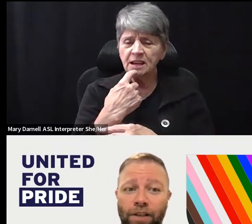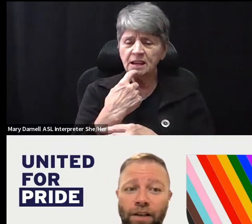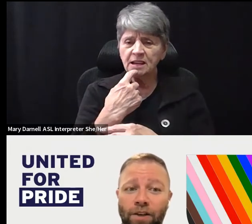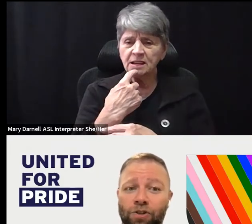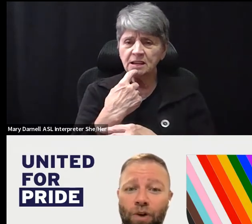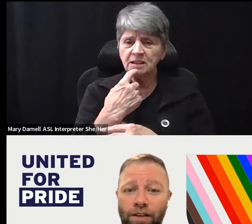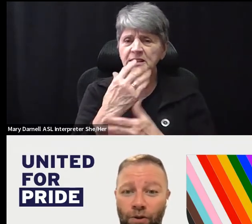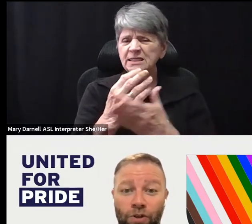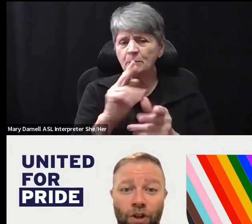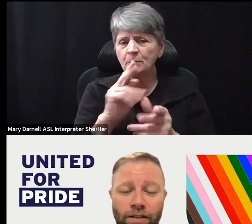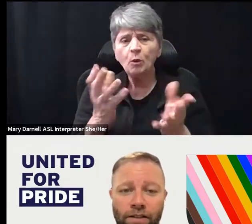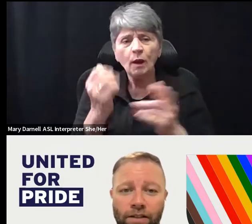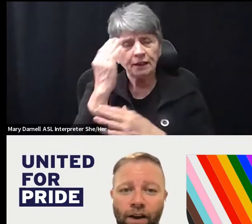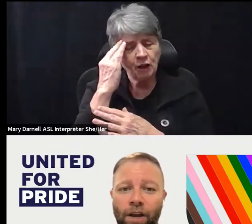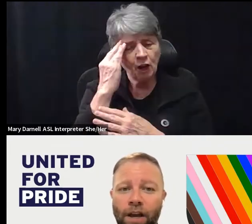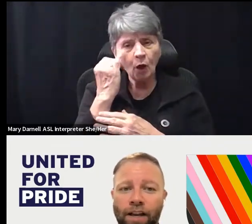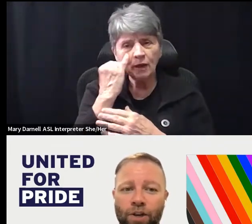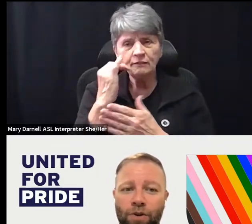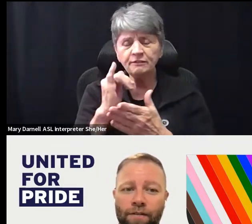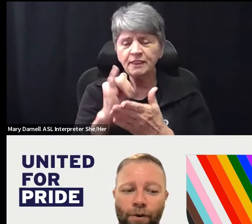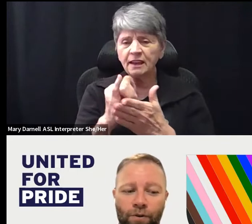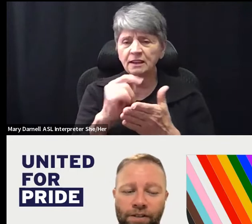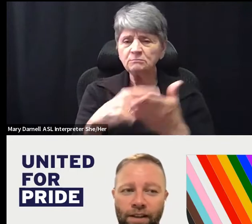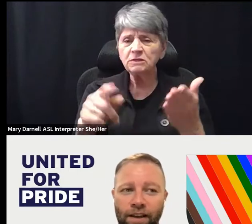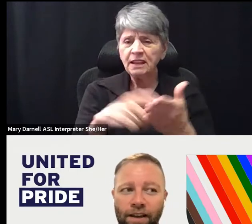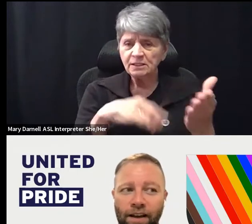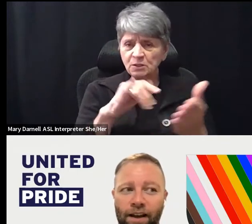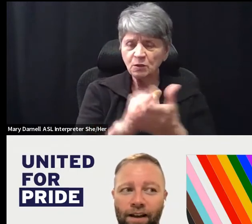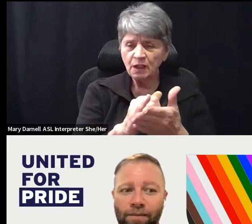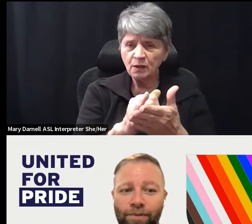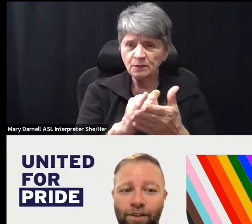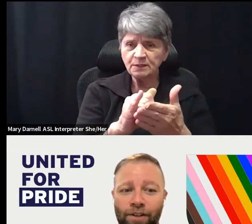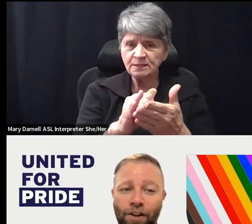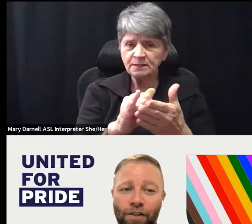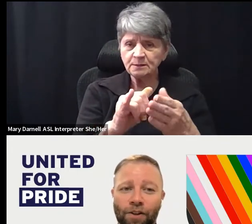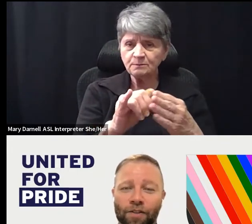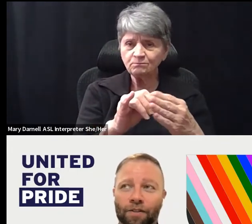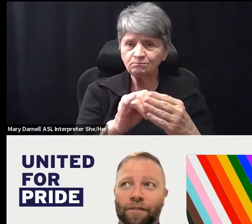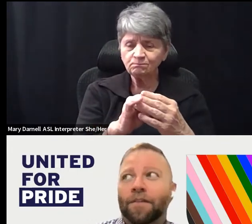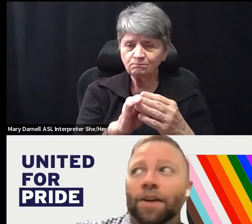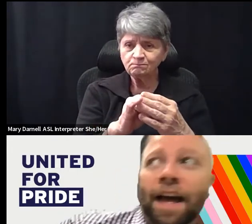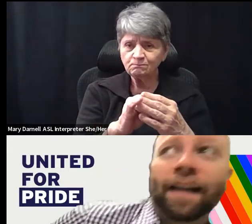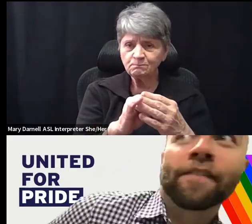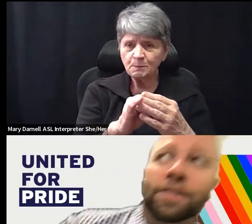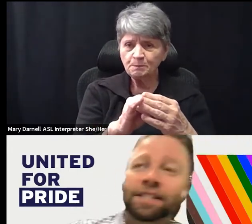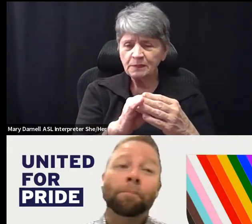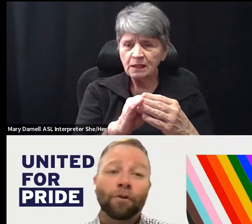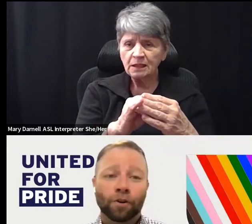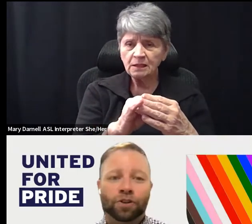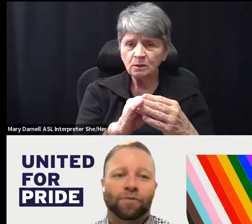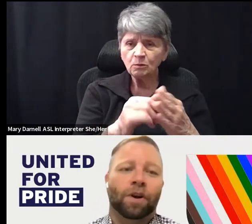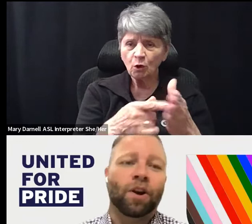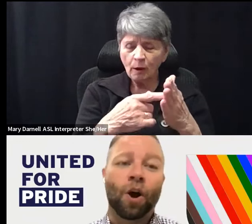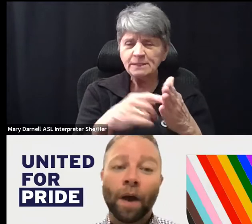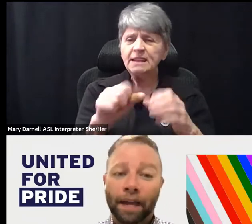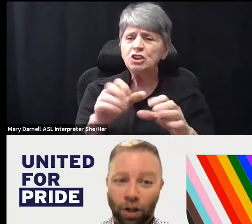effectively strikes those clauses down. Can you give folks the the the simple